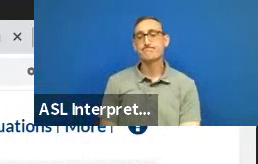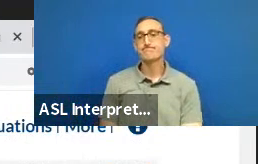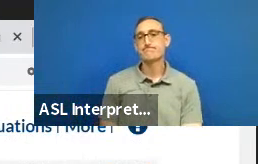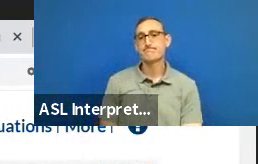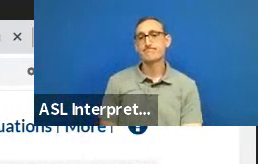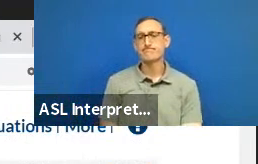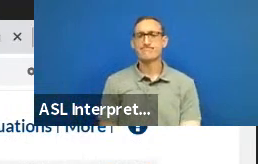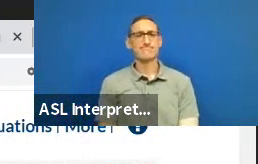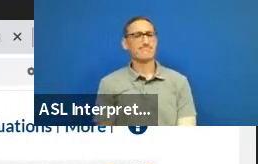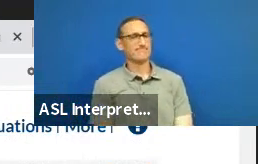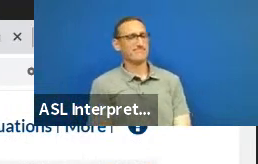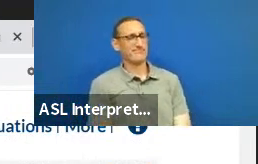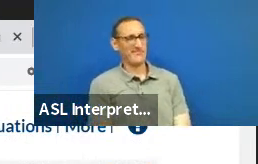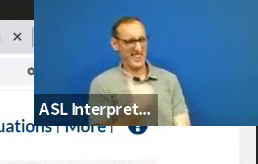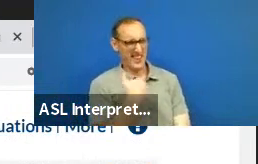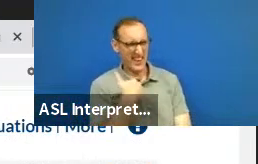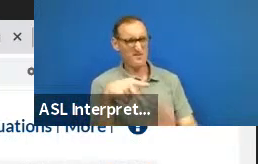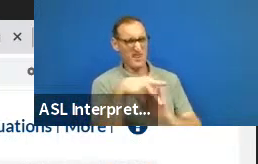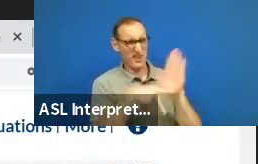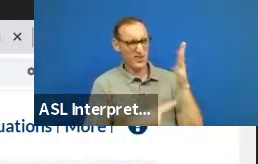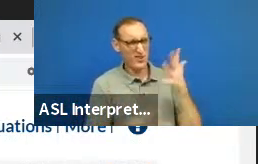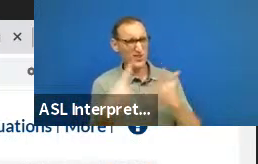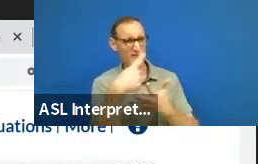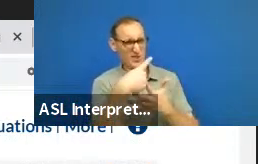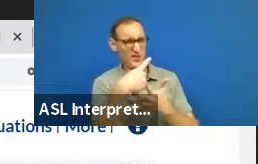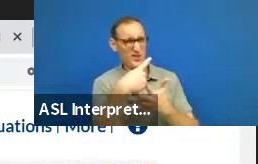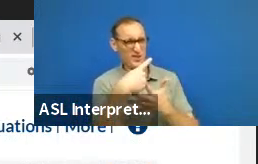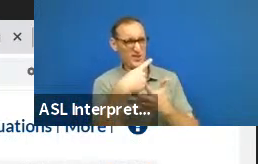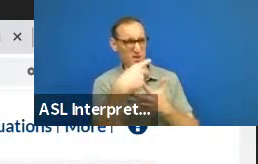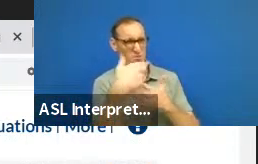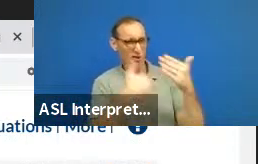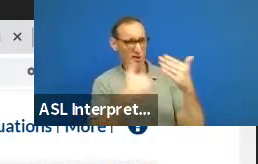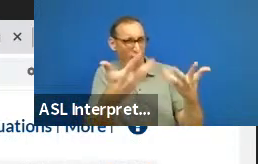We have a policy review process we haven't been following.